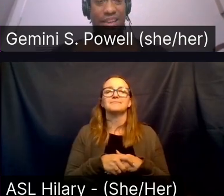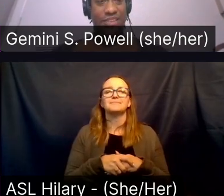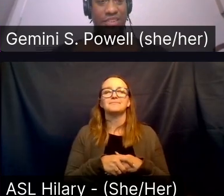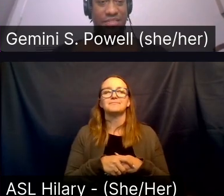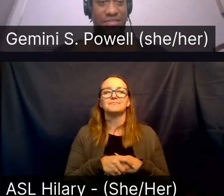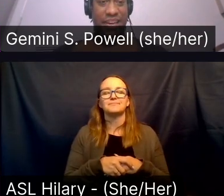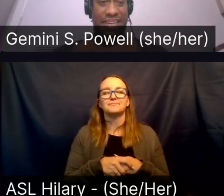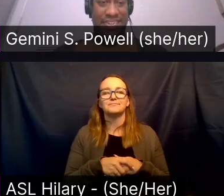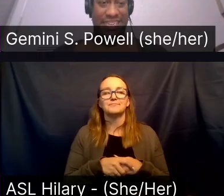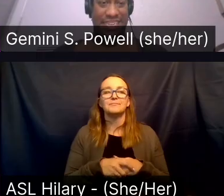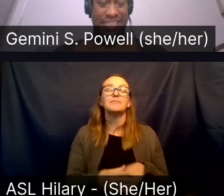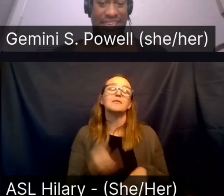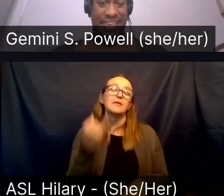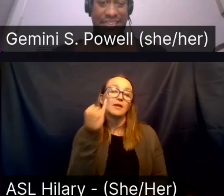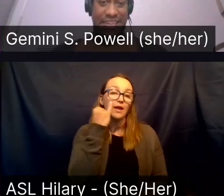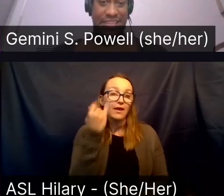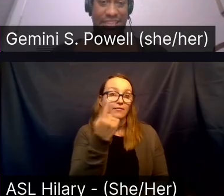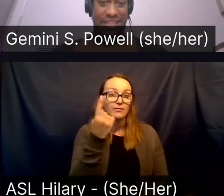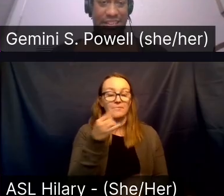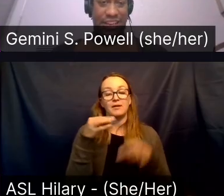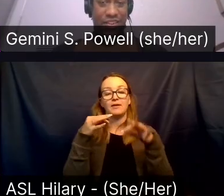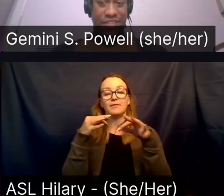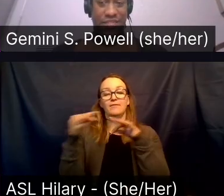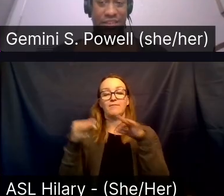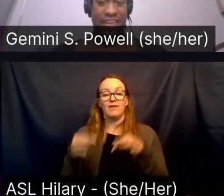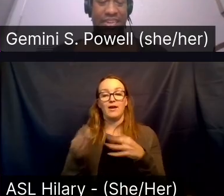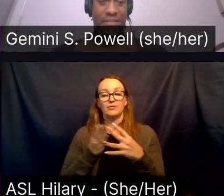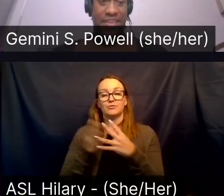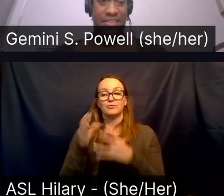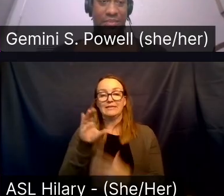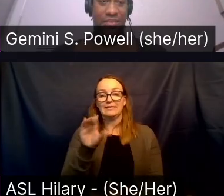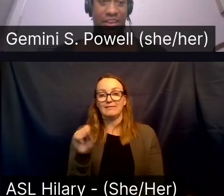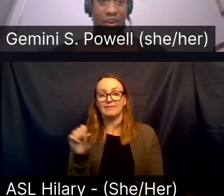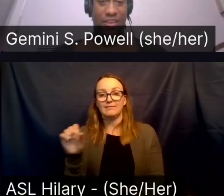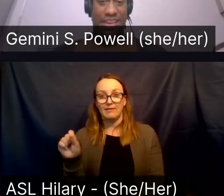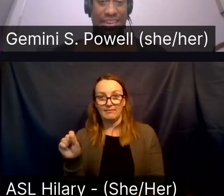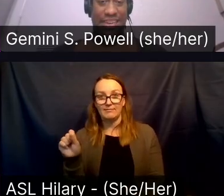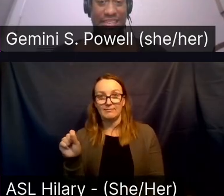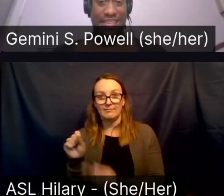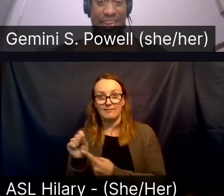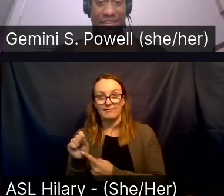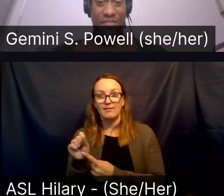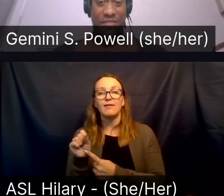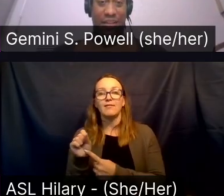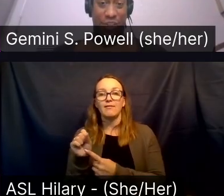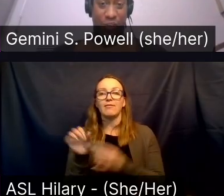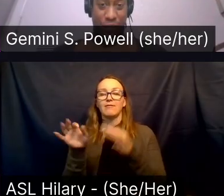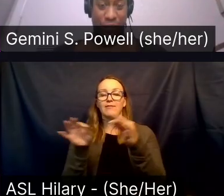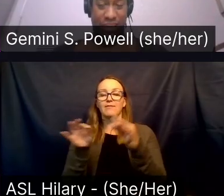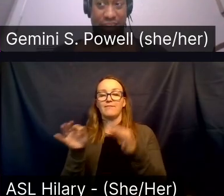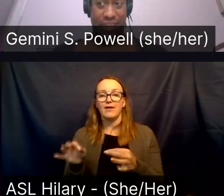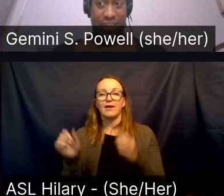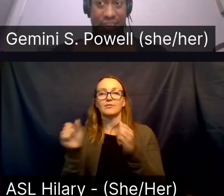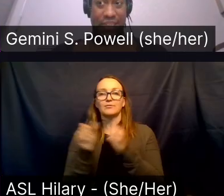whenever things are defined in CSS, they are defined by something called a cascaded